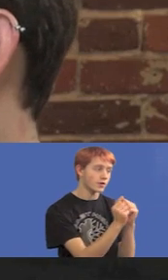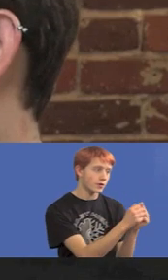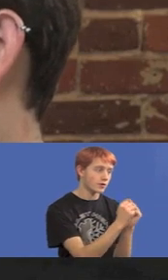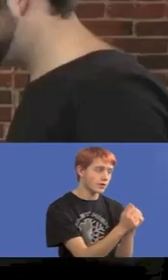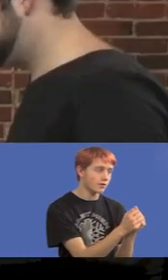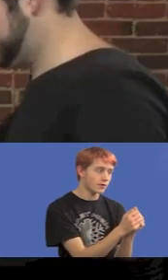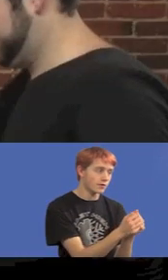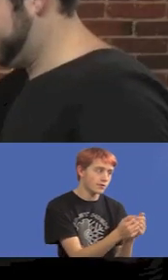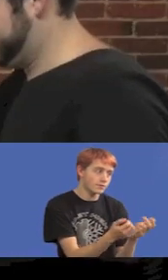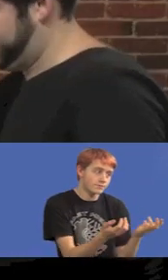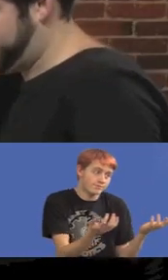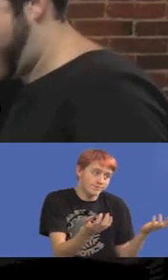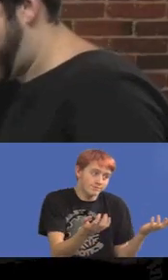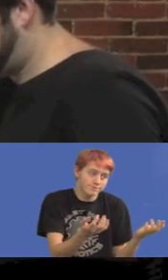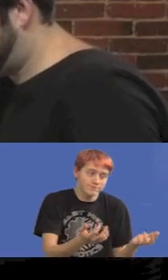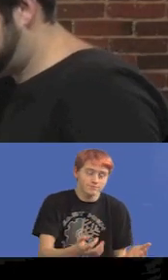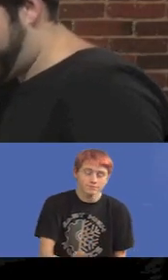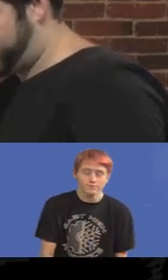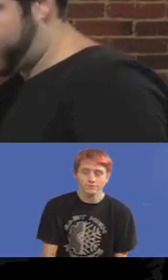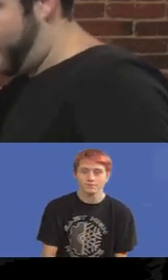together...